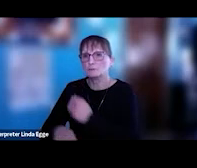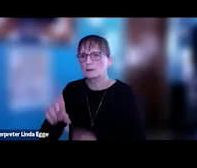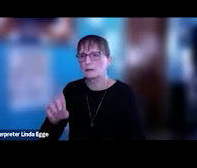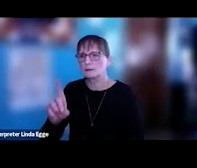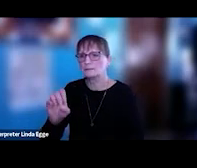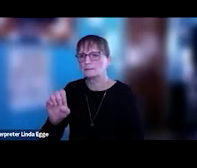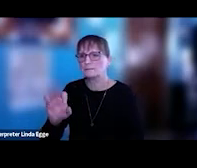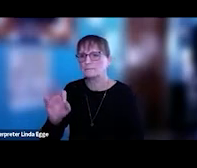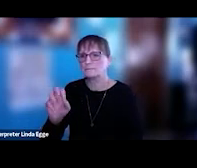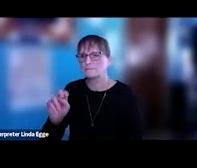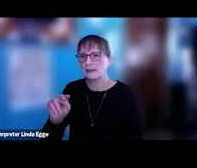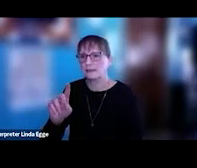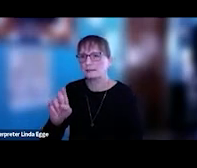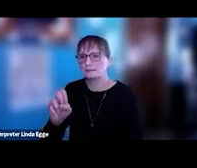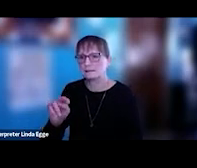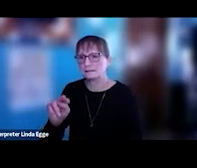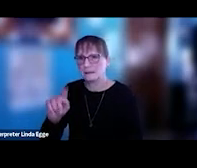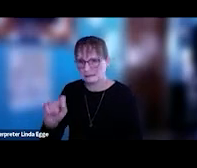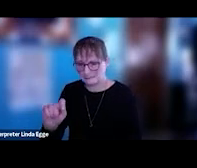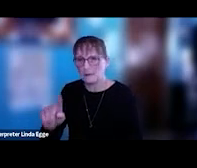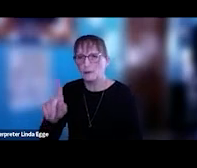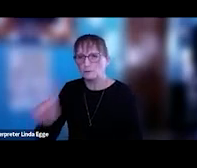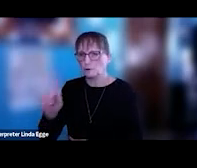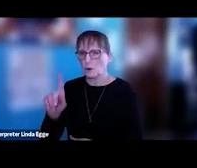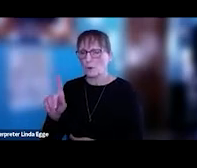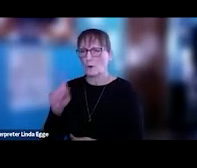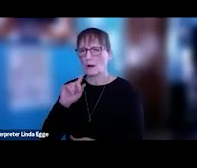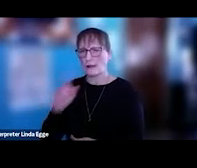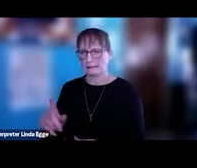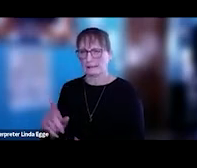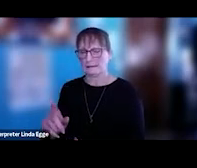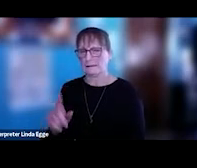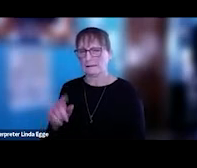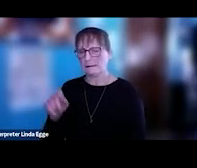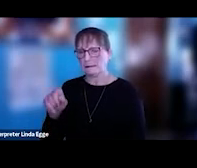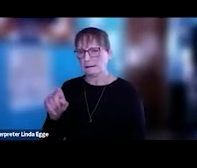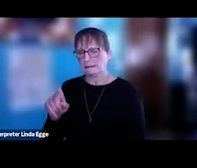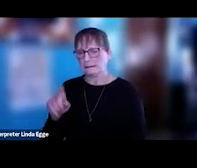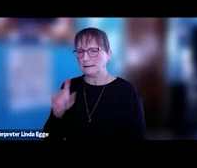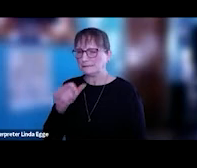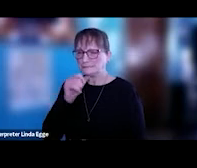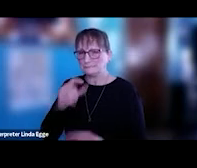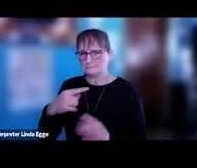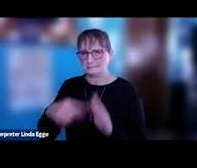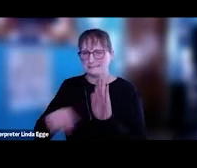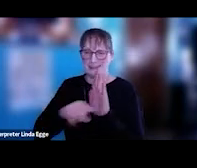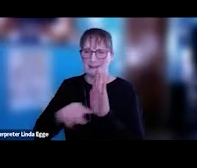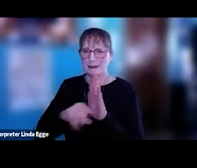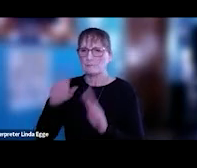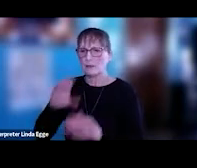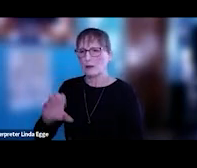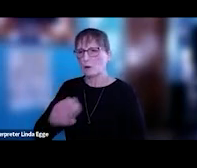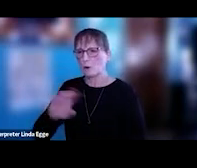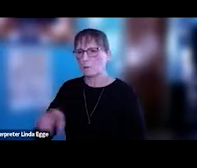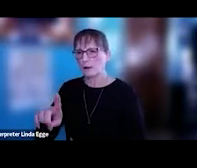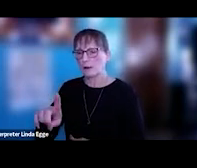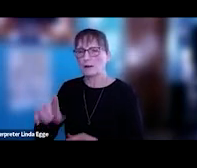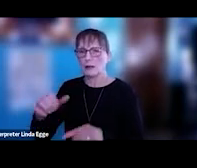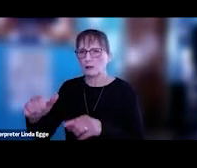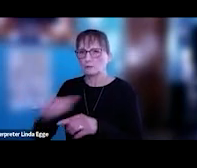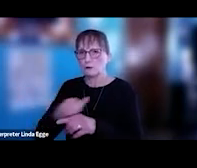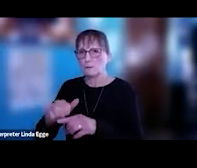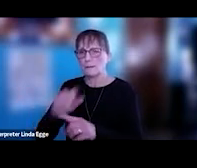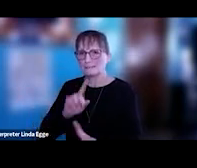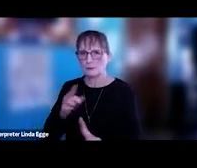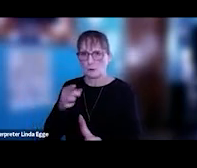fallen short as it relates to the need to add opioid use disorder and treatment as a